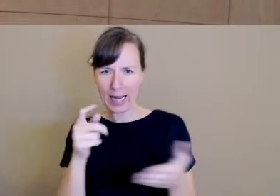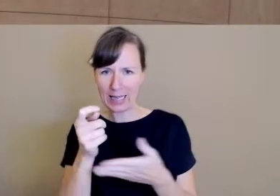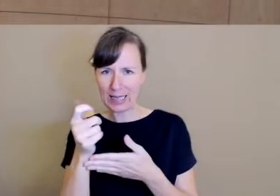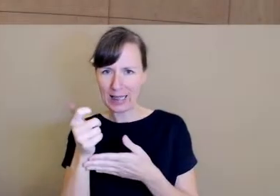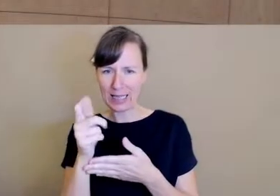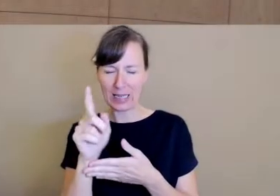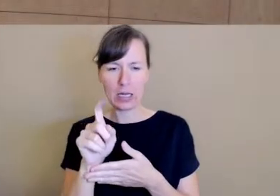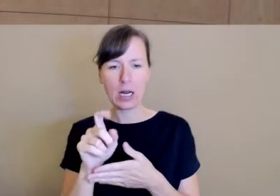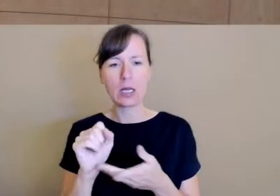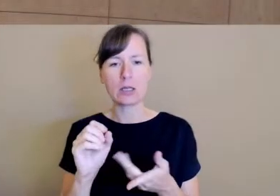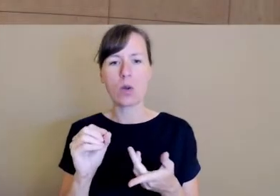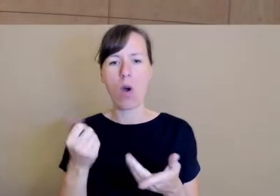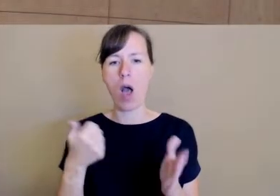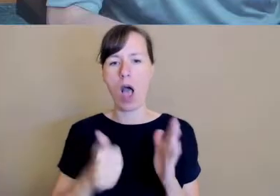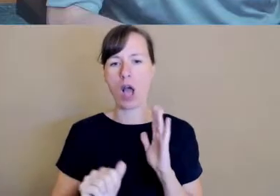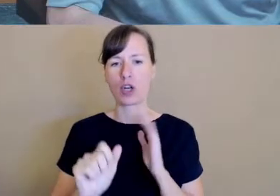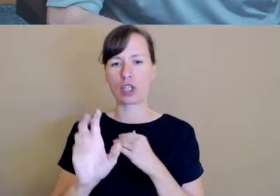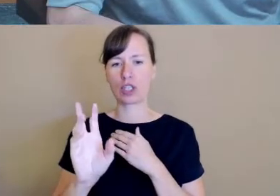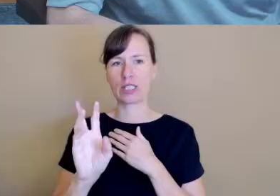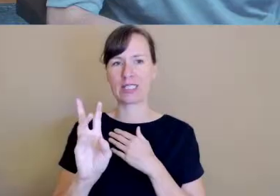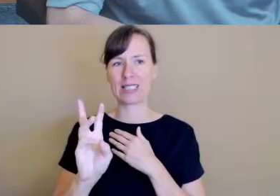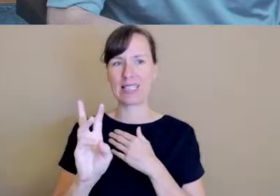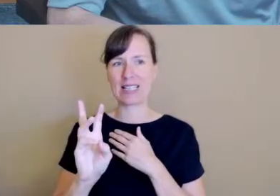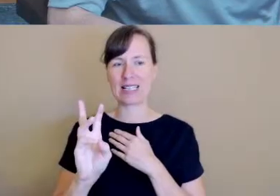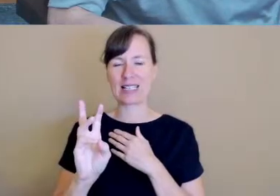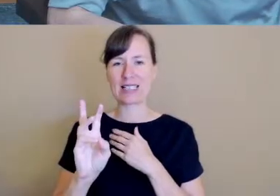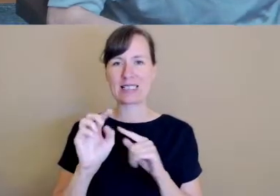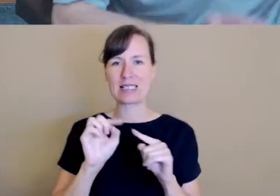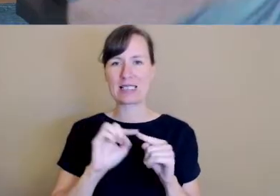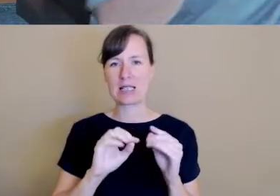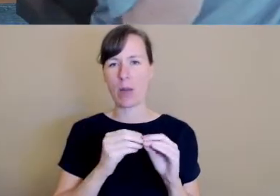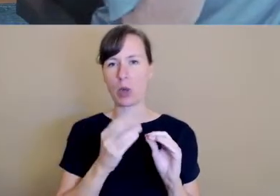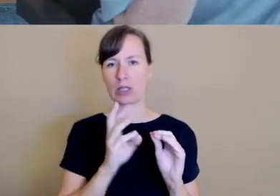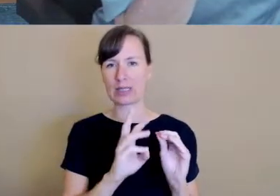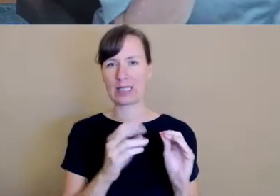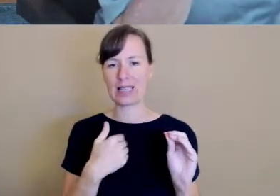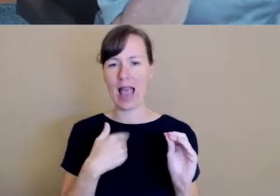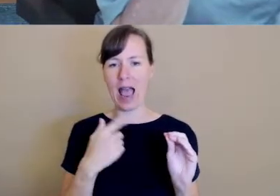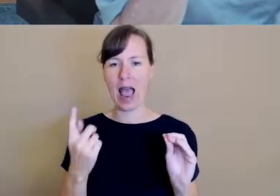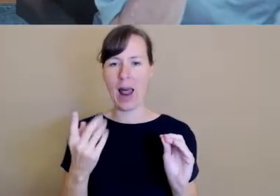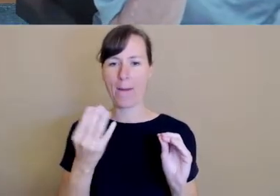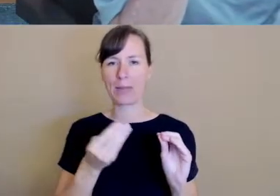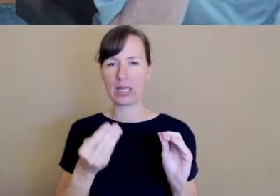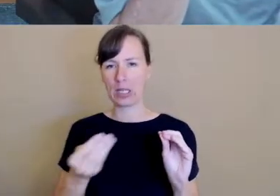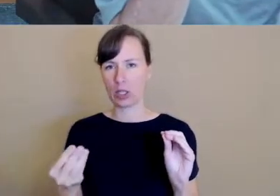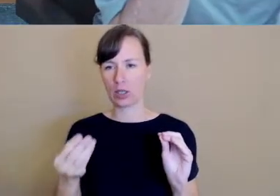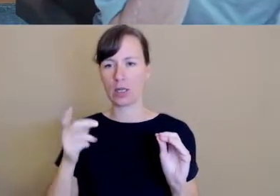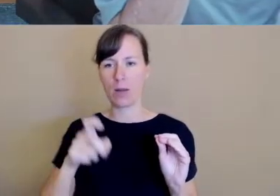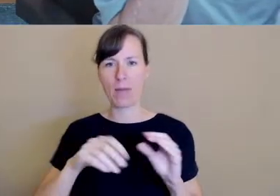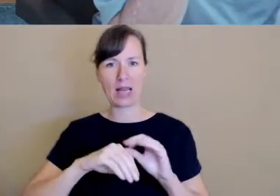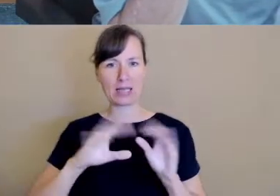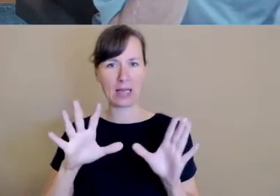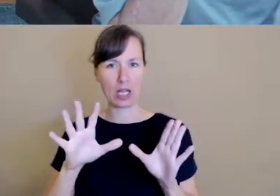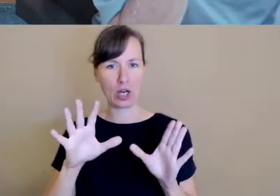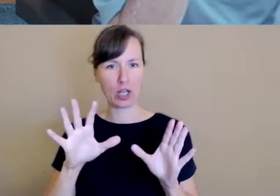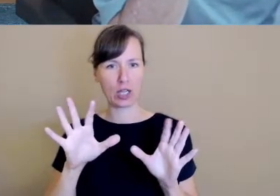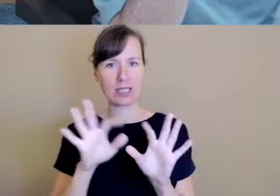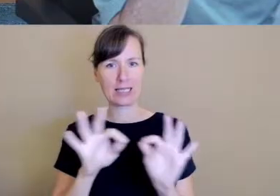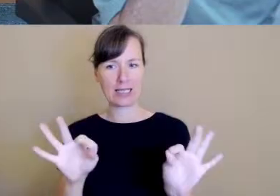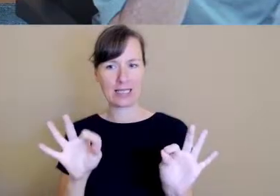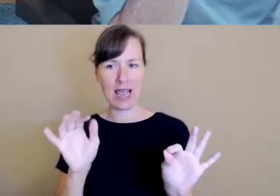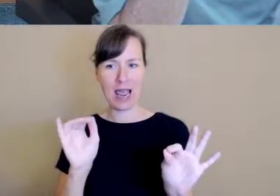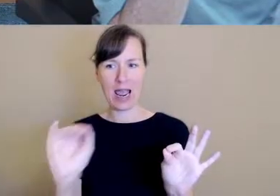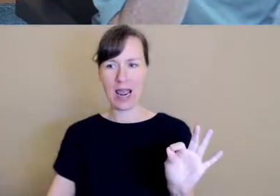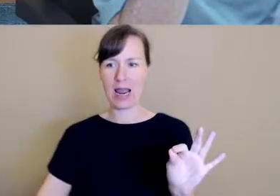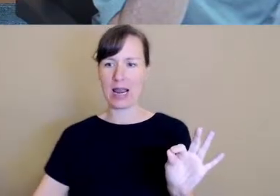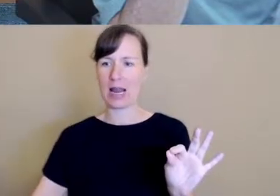6, they had materials must clearly state that the event is hosted by council member